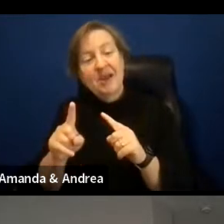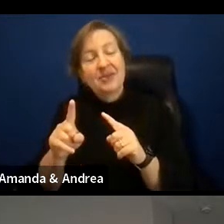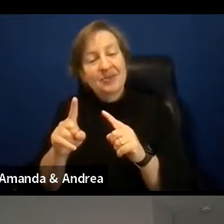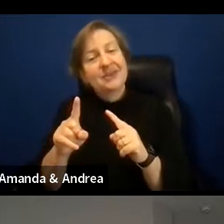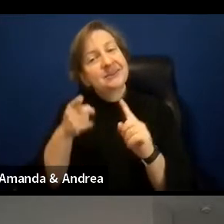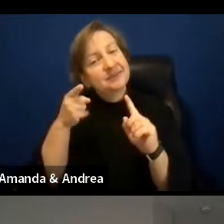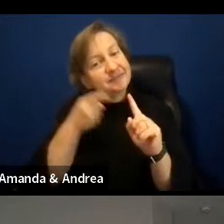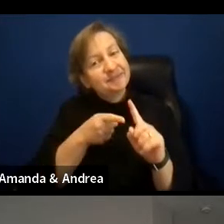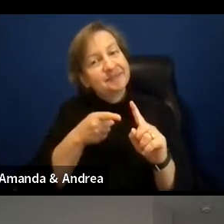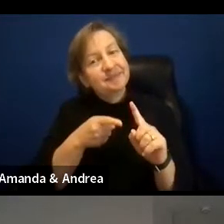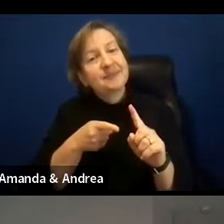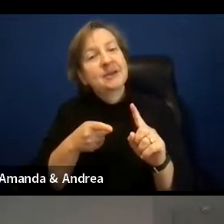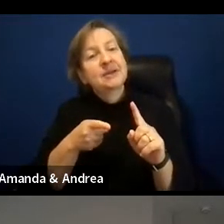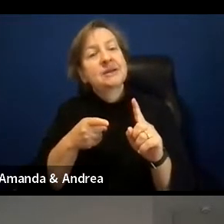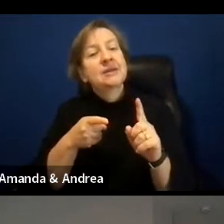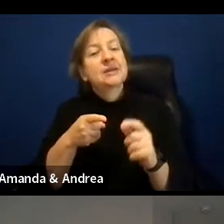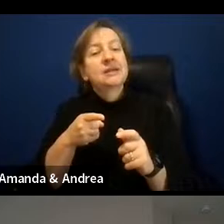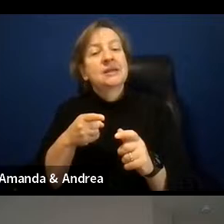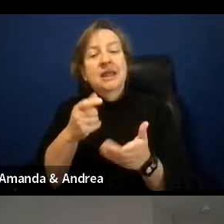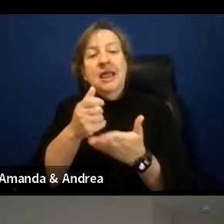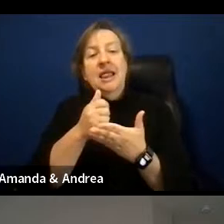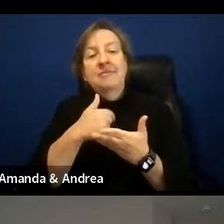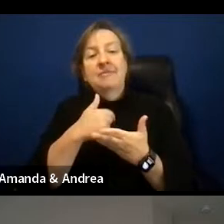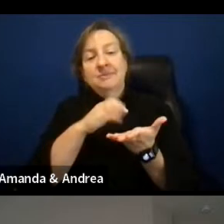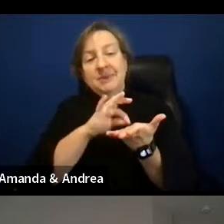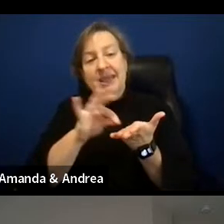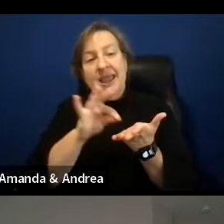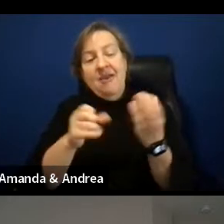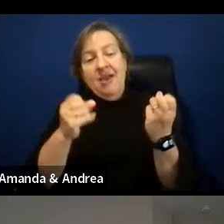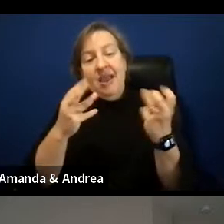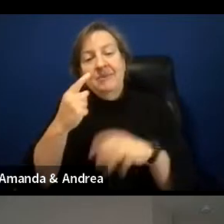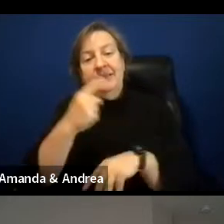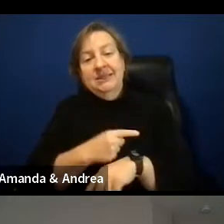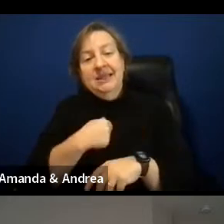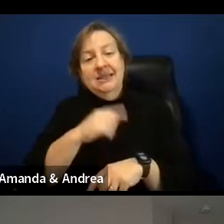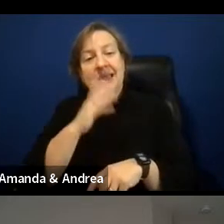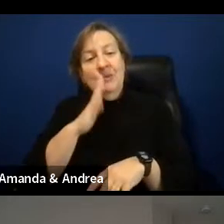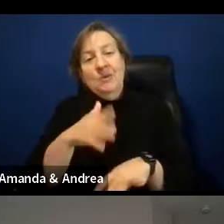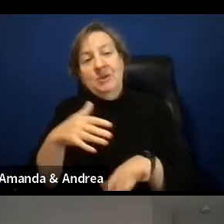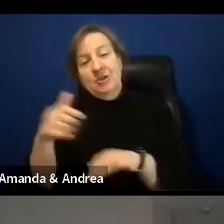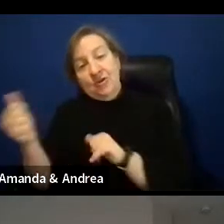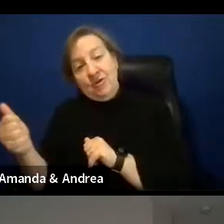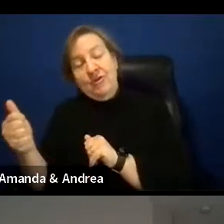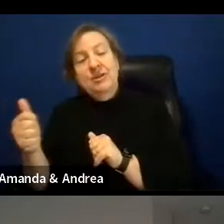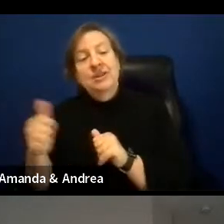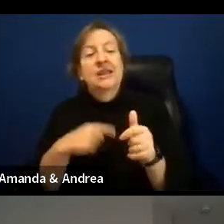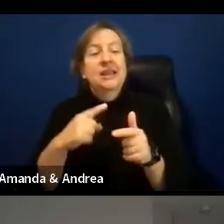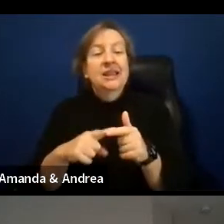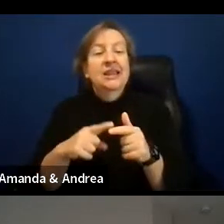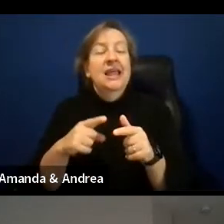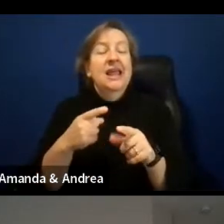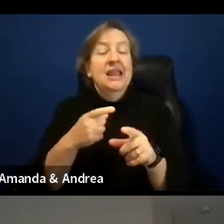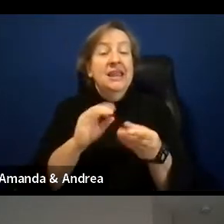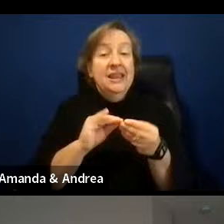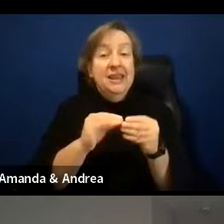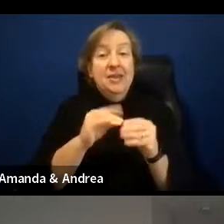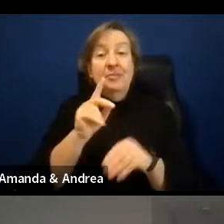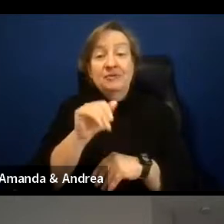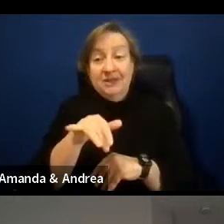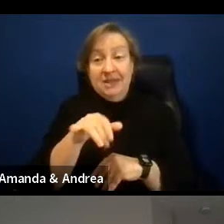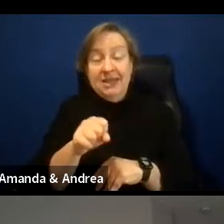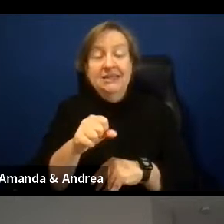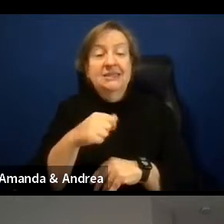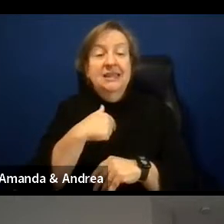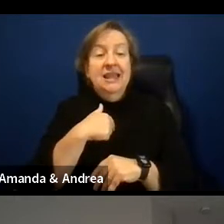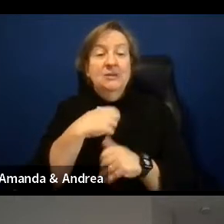that, which is that it helps me count the days that I'm going to be gone. And then based on the number of days, I